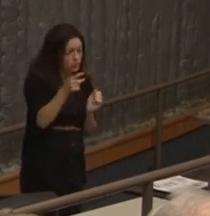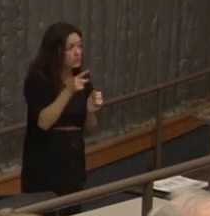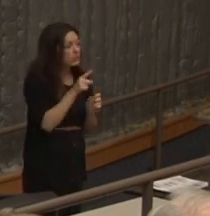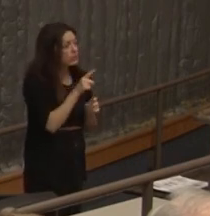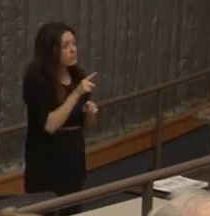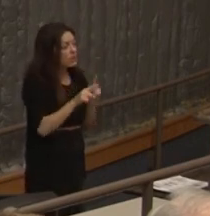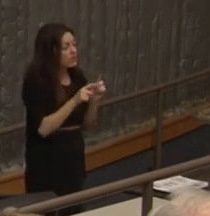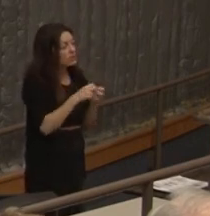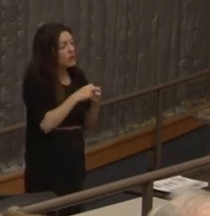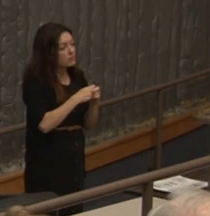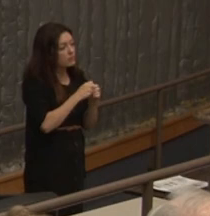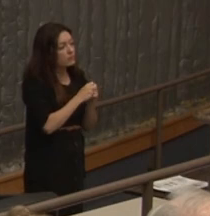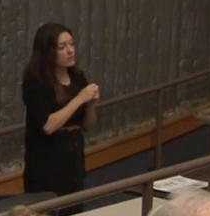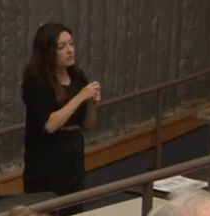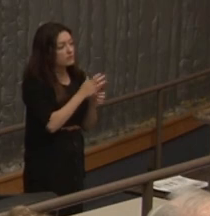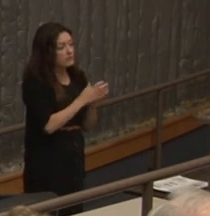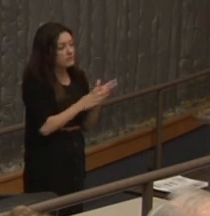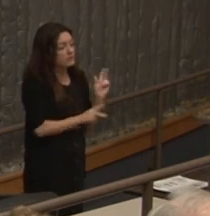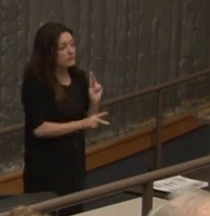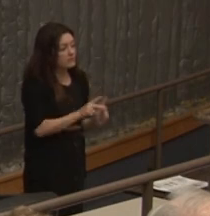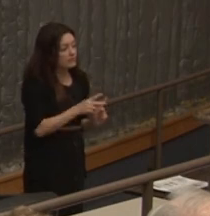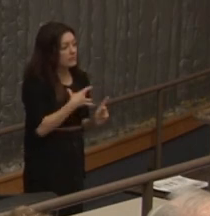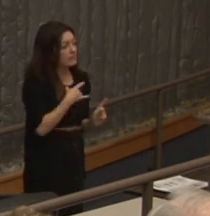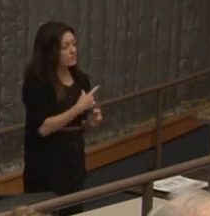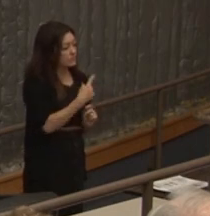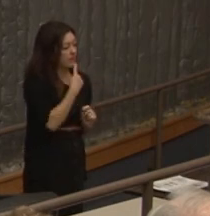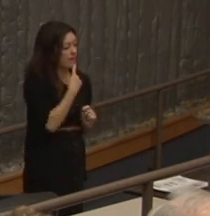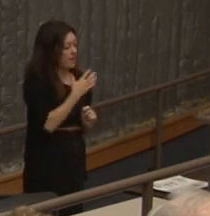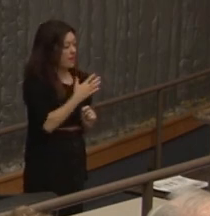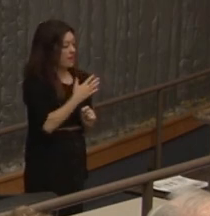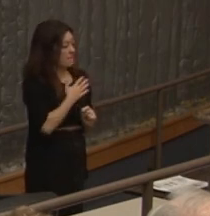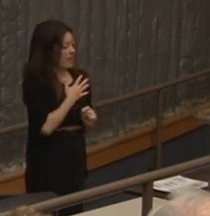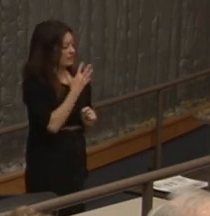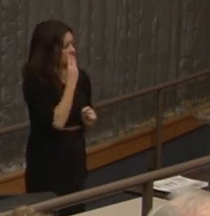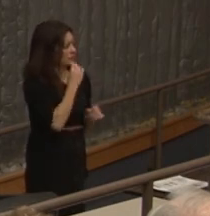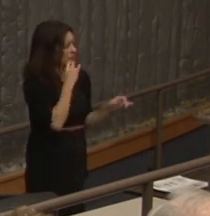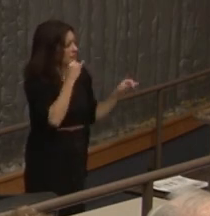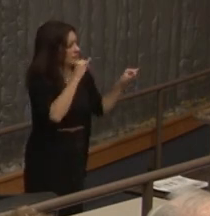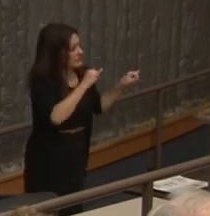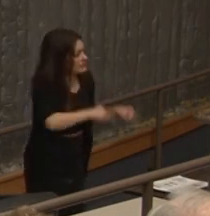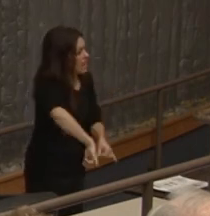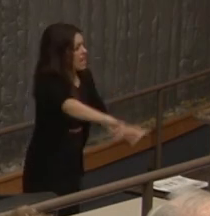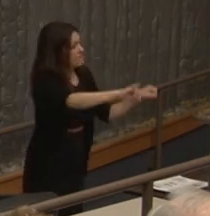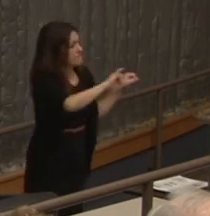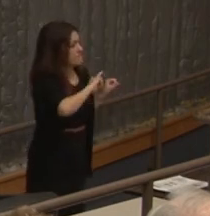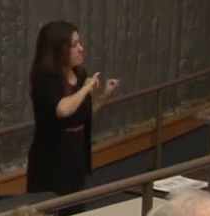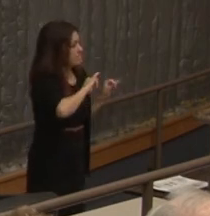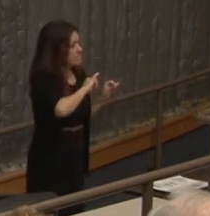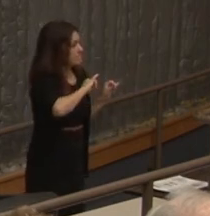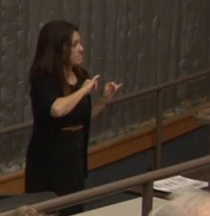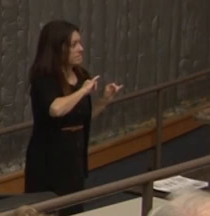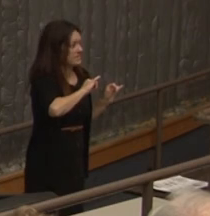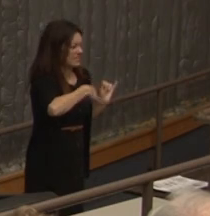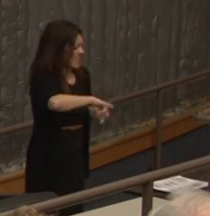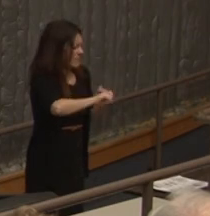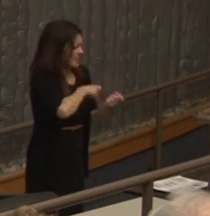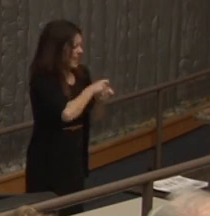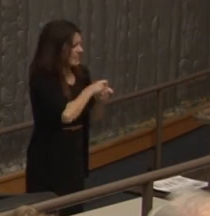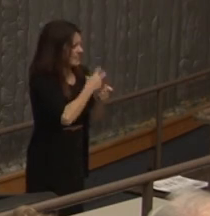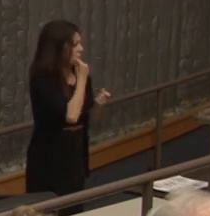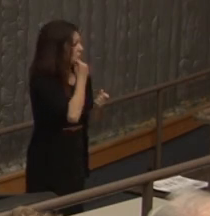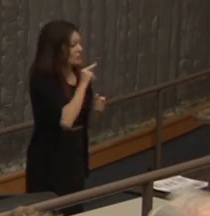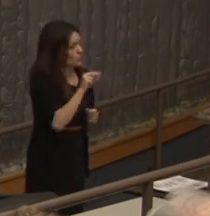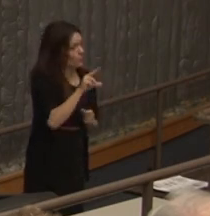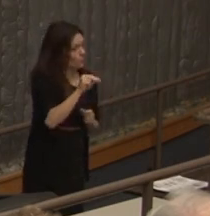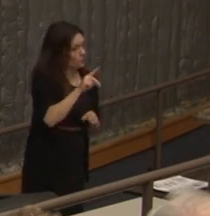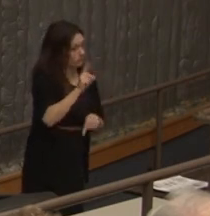people like to say that the experience for all Holocaust survivors was similar or alike, and that's